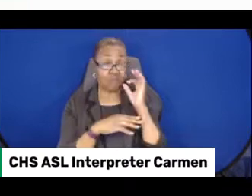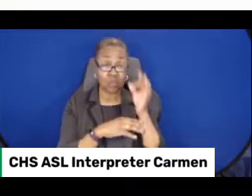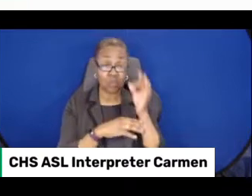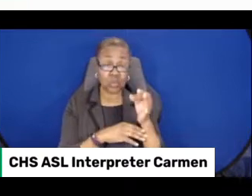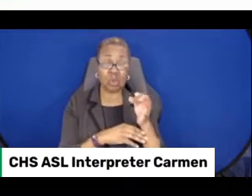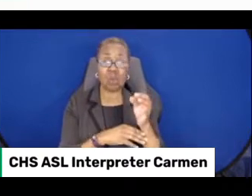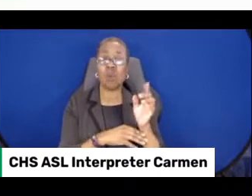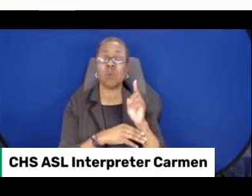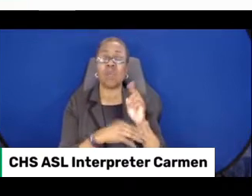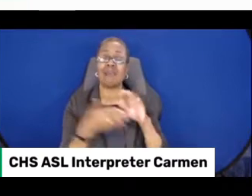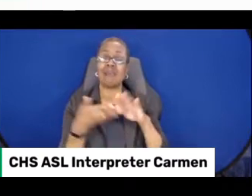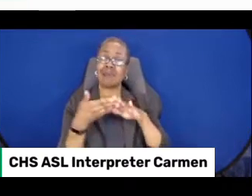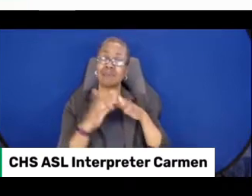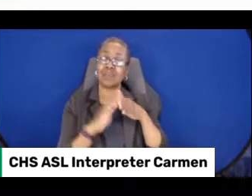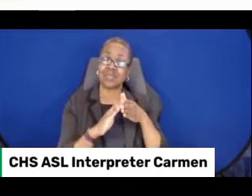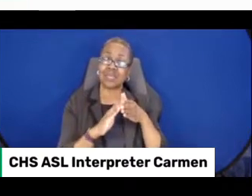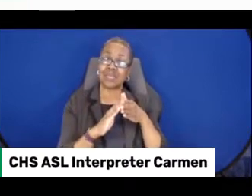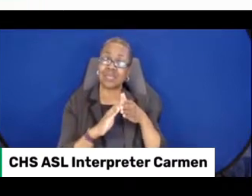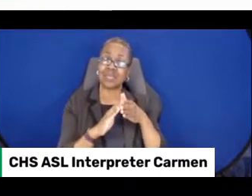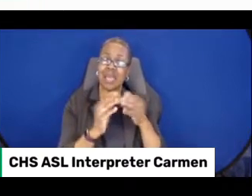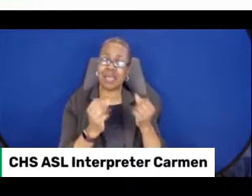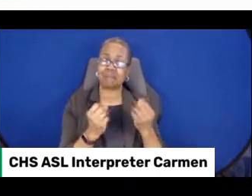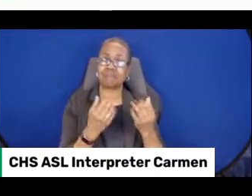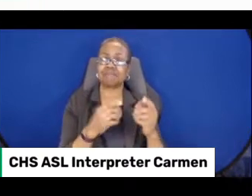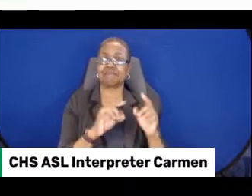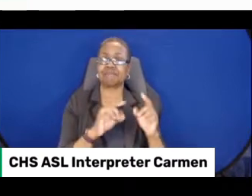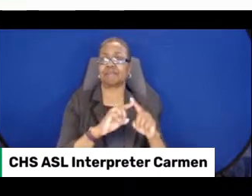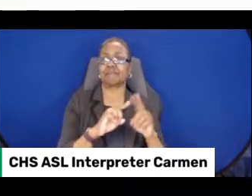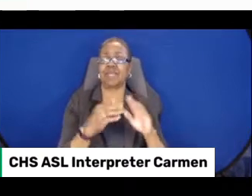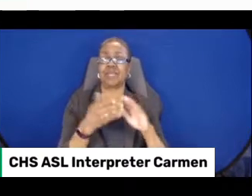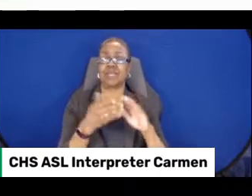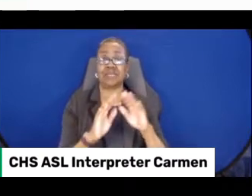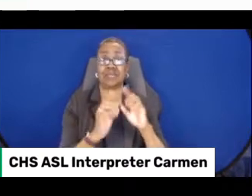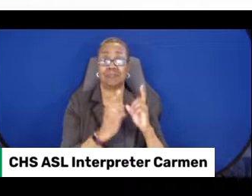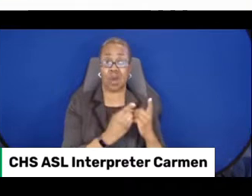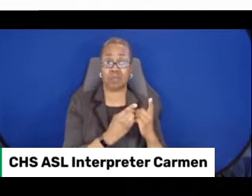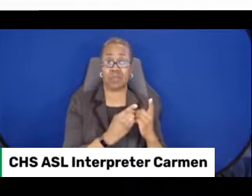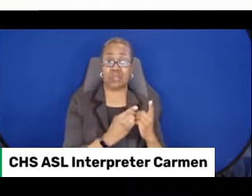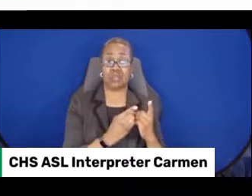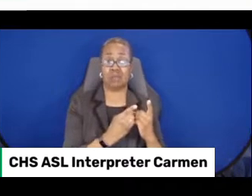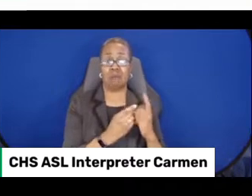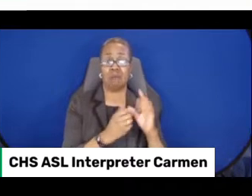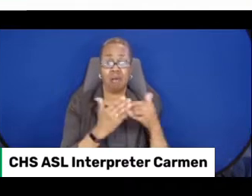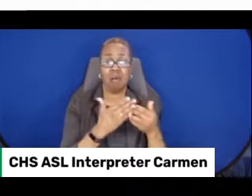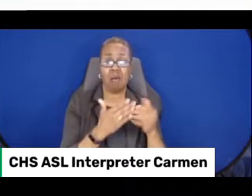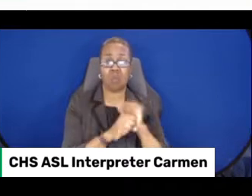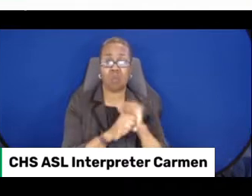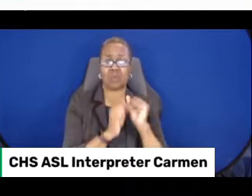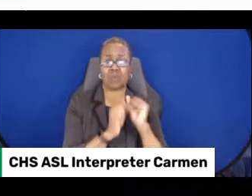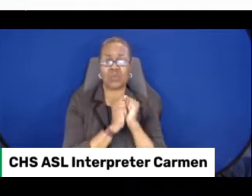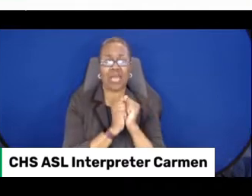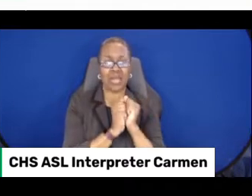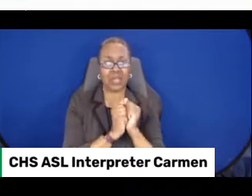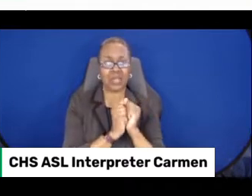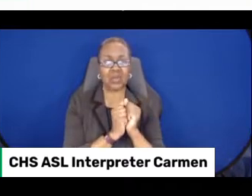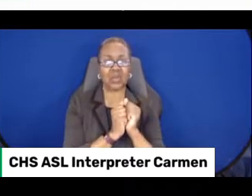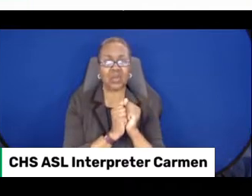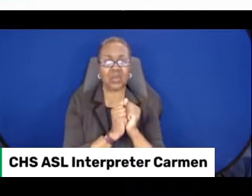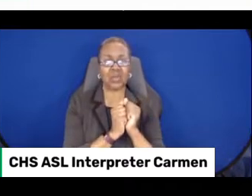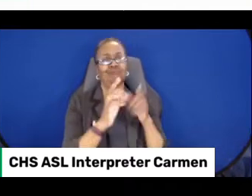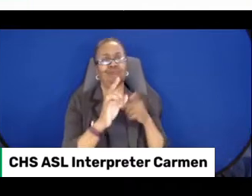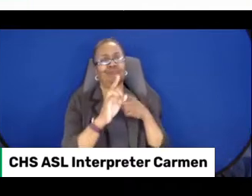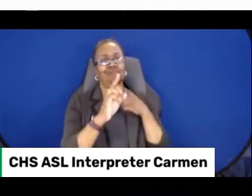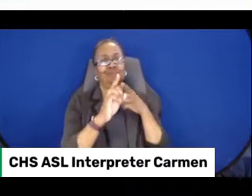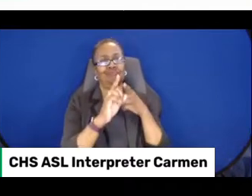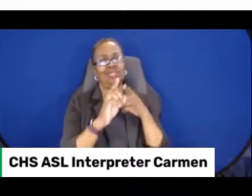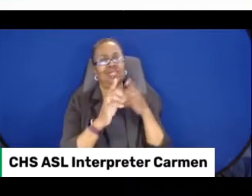numerous city departments are all working together to get towards this vibrant, resilient, and